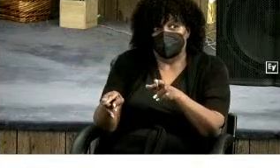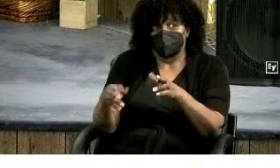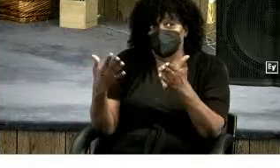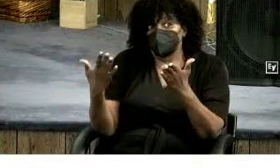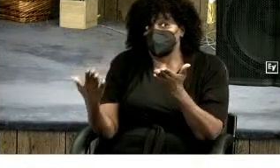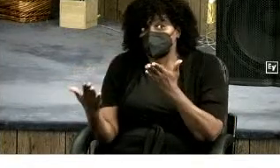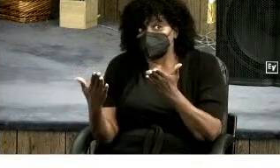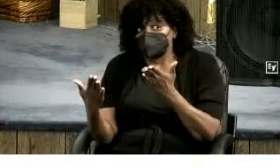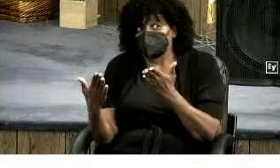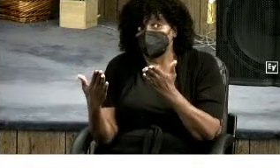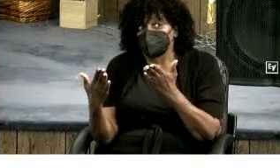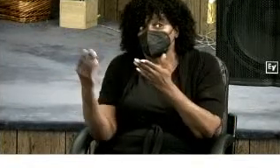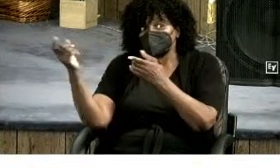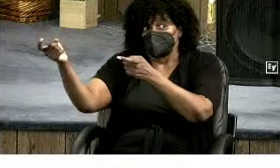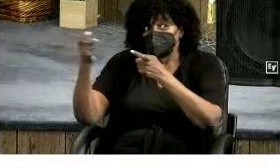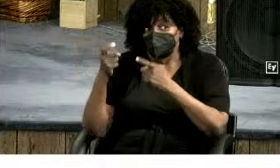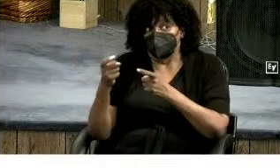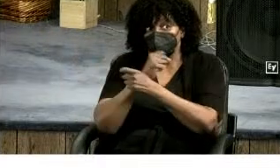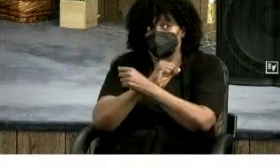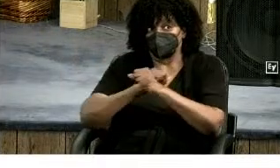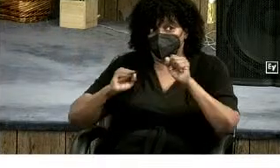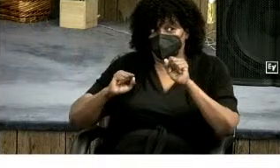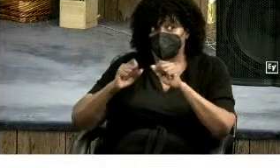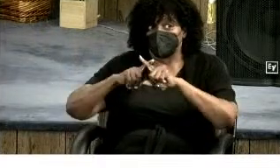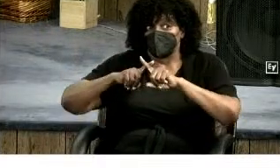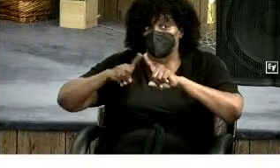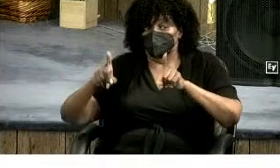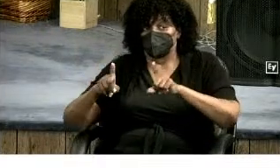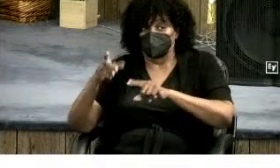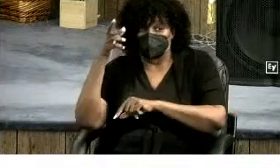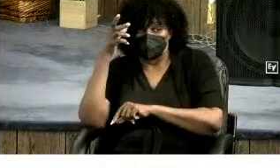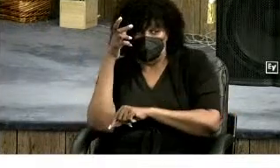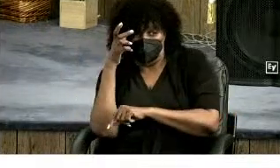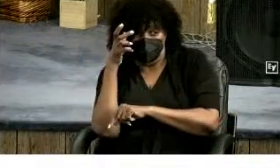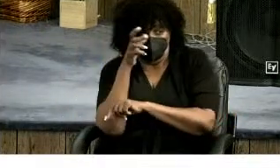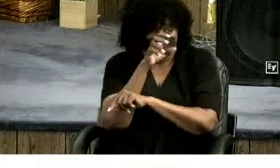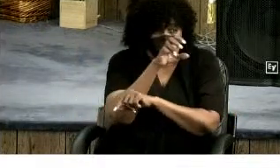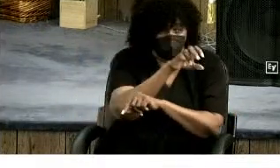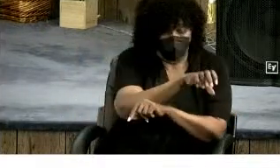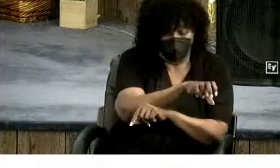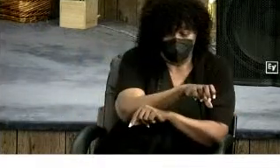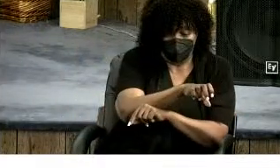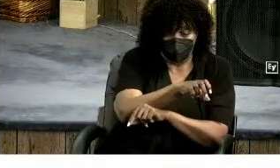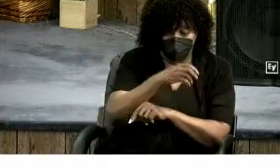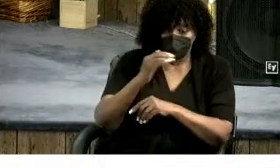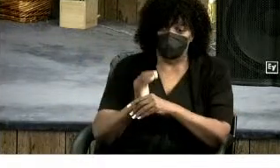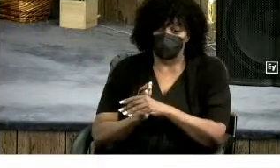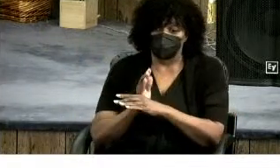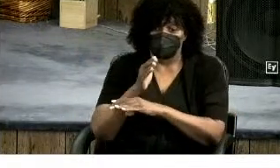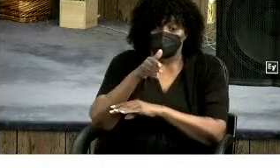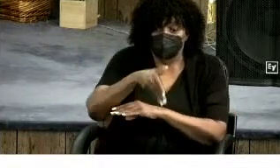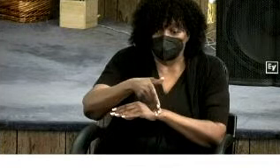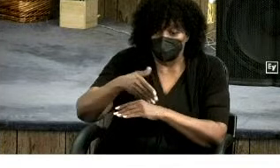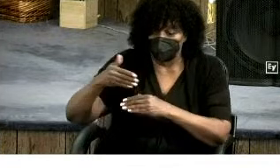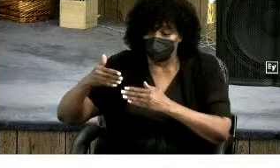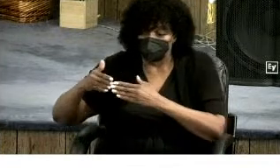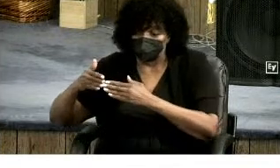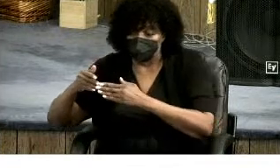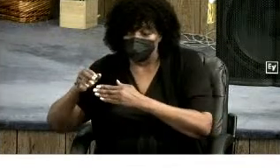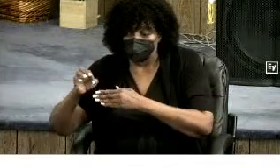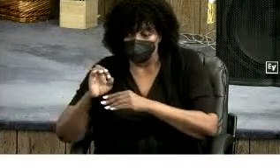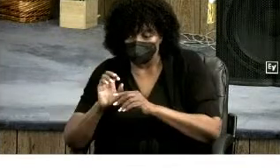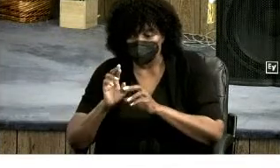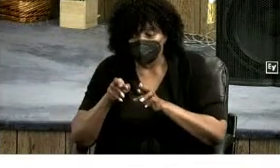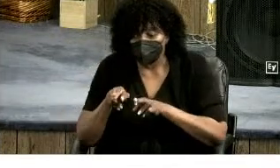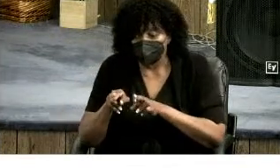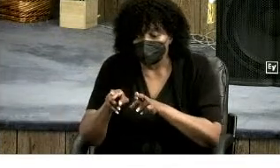here, but the devil and took over on the other side of the river. There are good people